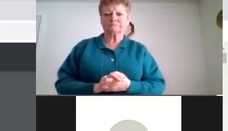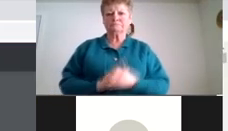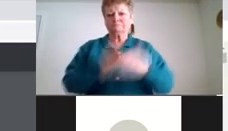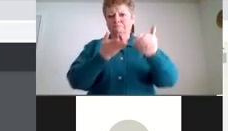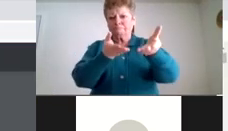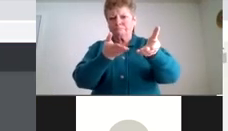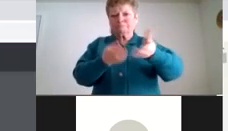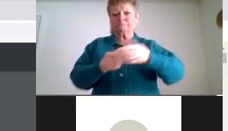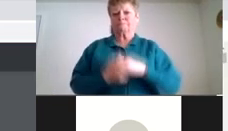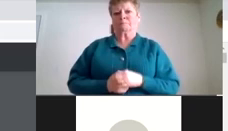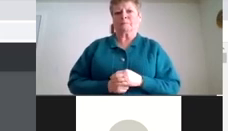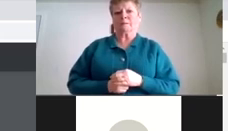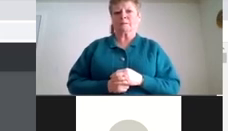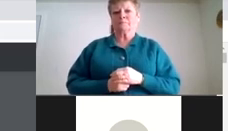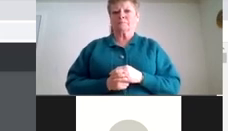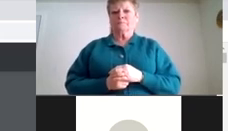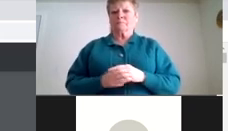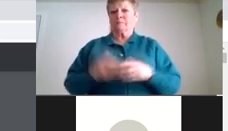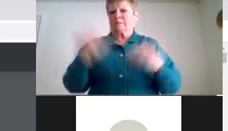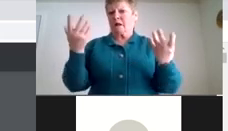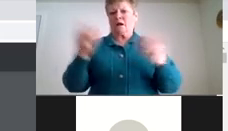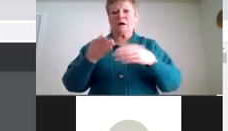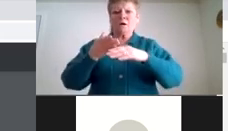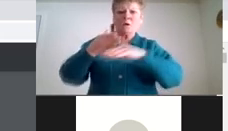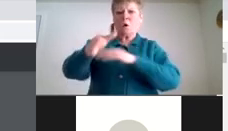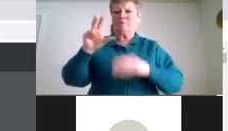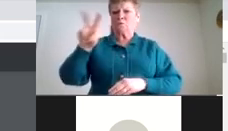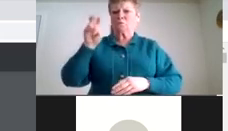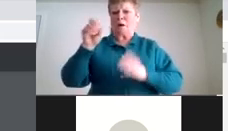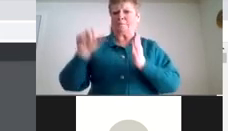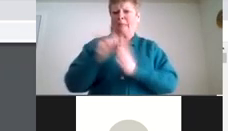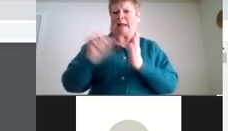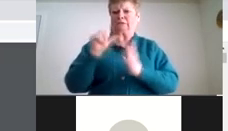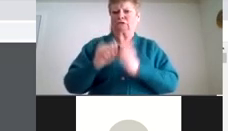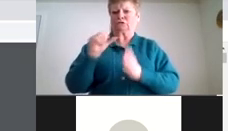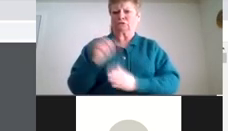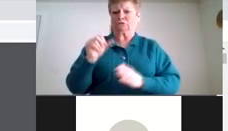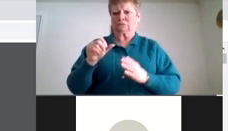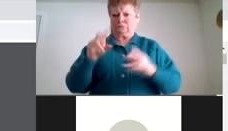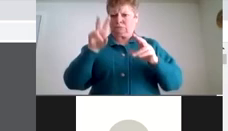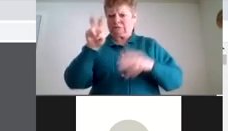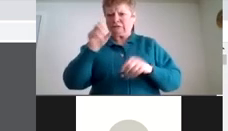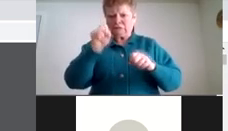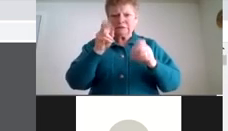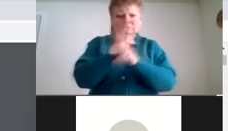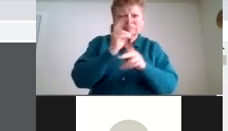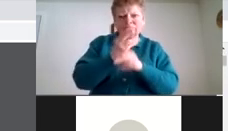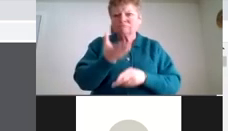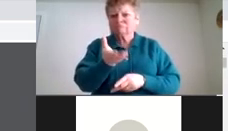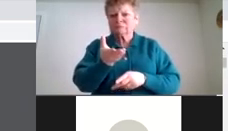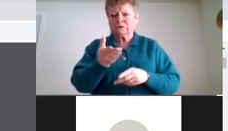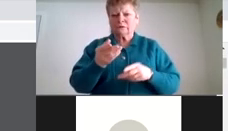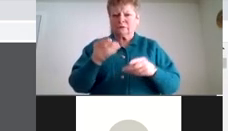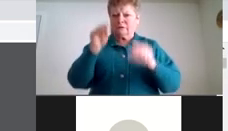This is an amazing over 200 page resource for teachers to access. And here you can see that